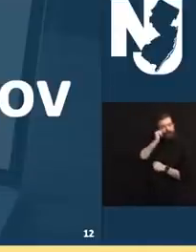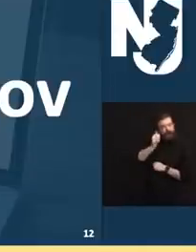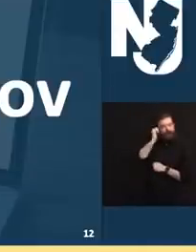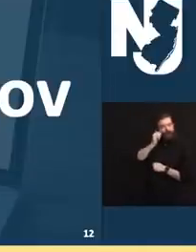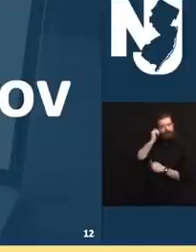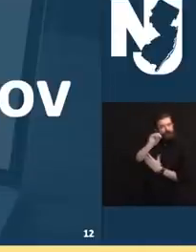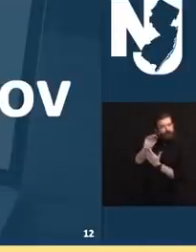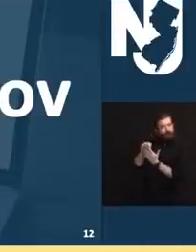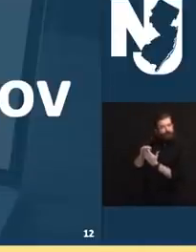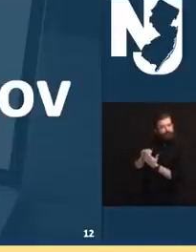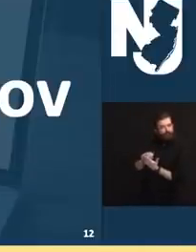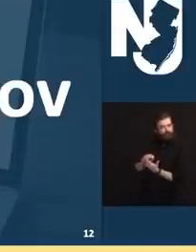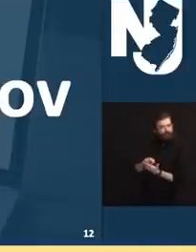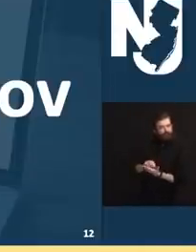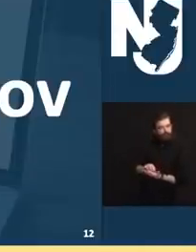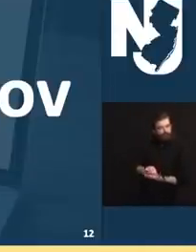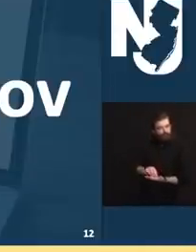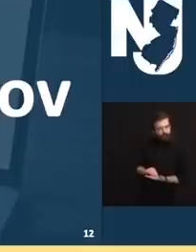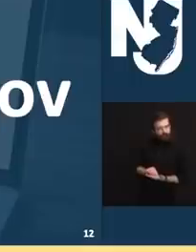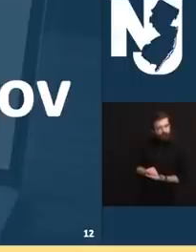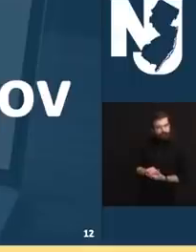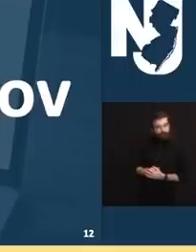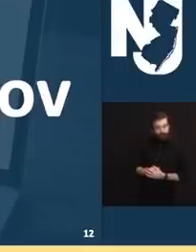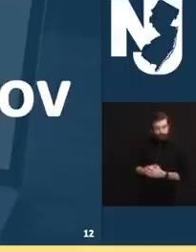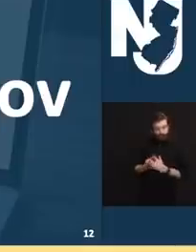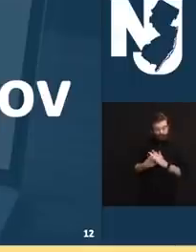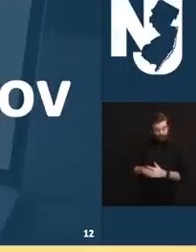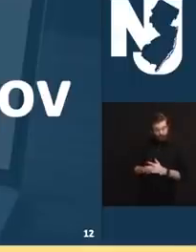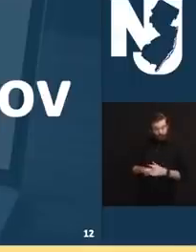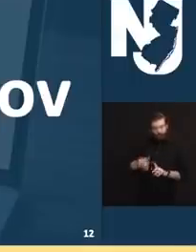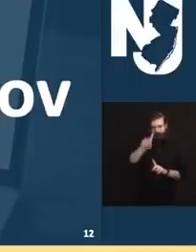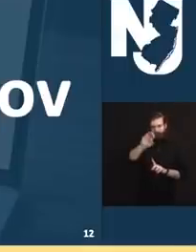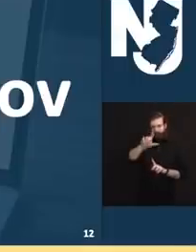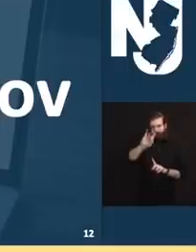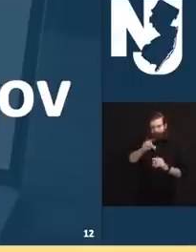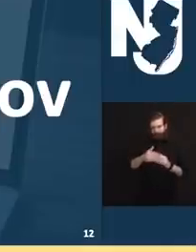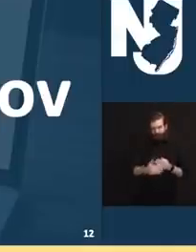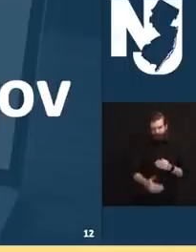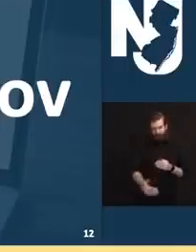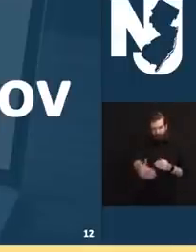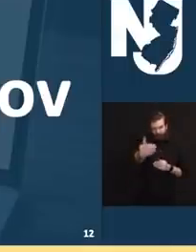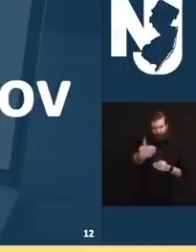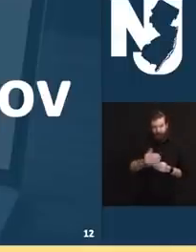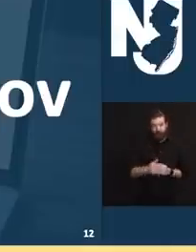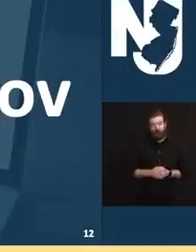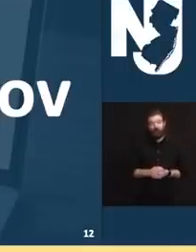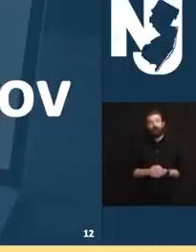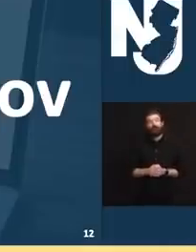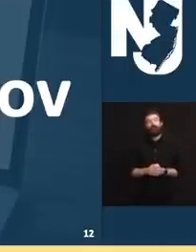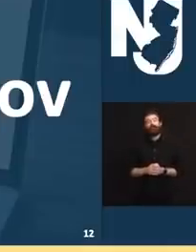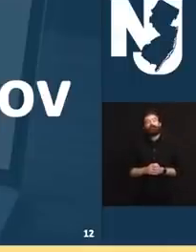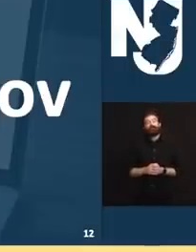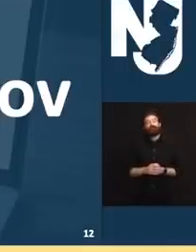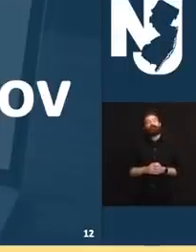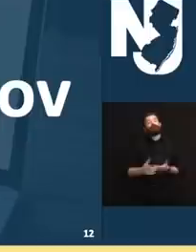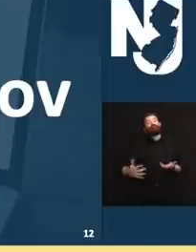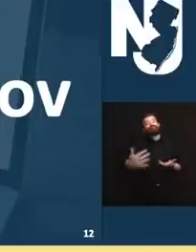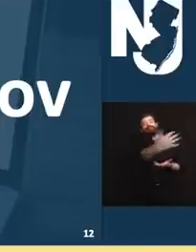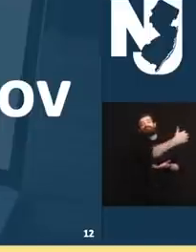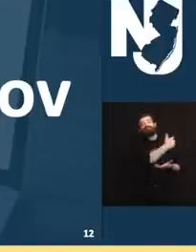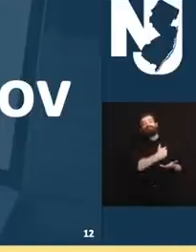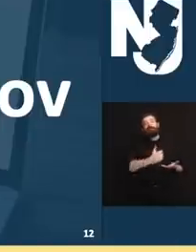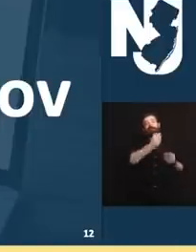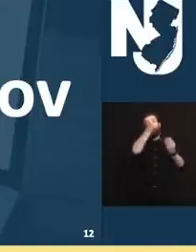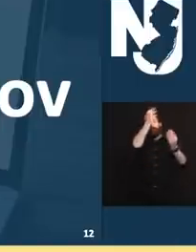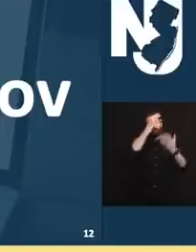the existing NJ.com portal and will be available to the public. I want to thank especially NJ.com President